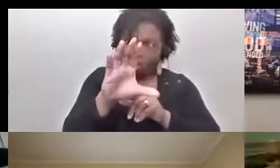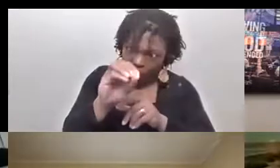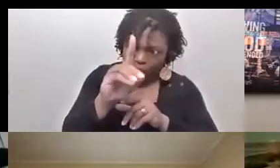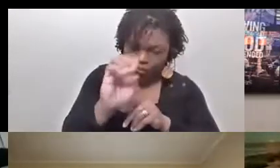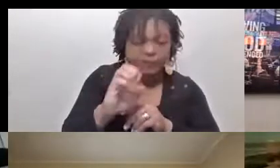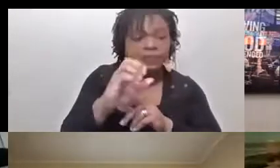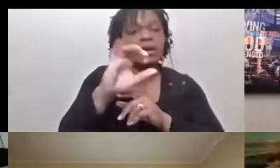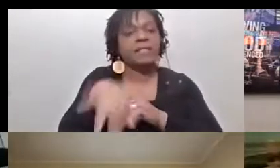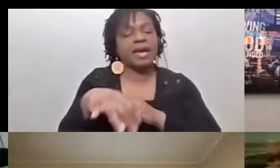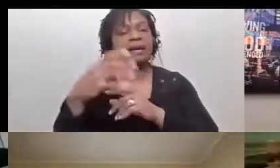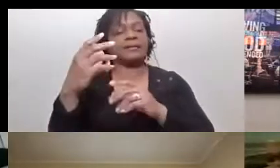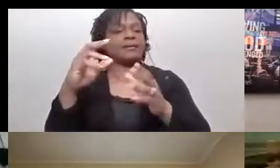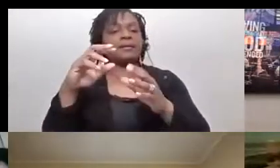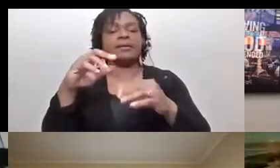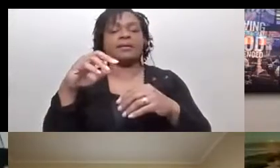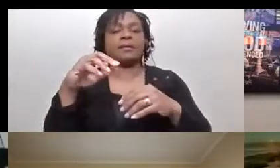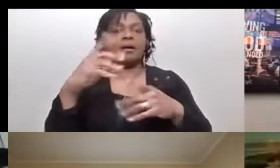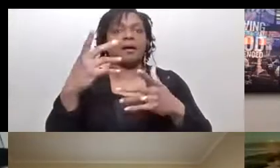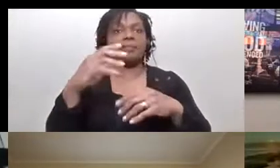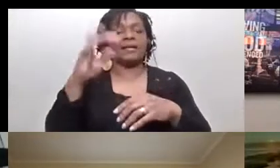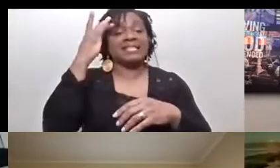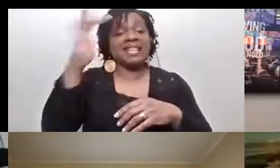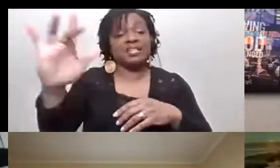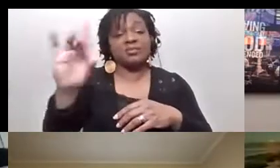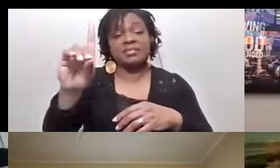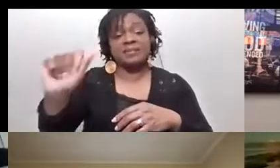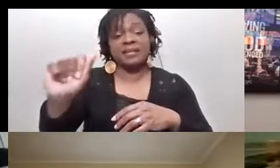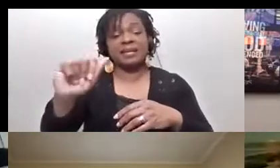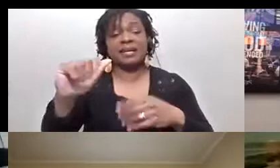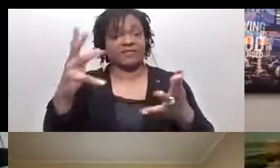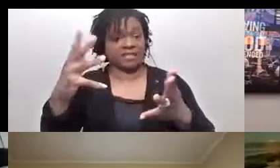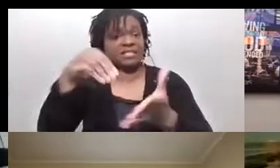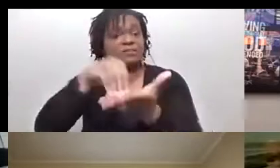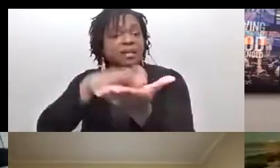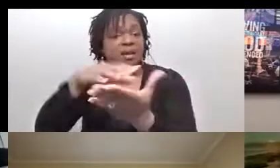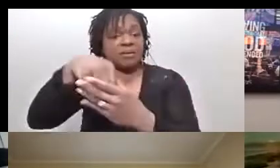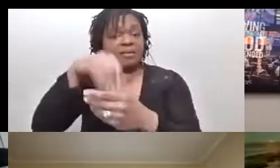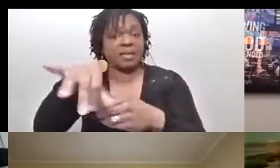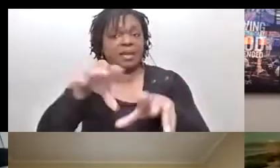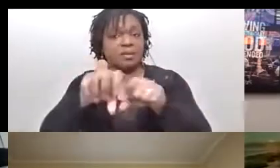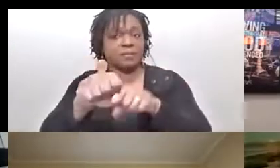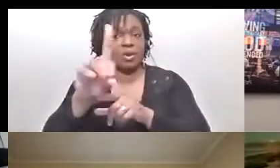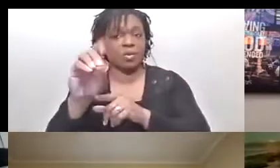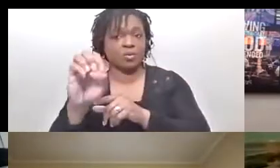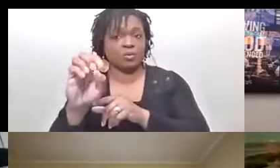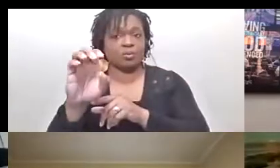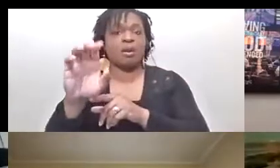intellectual disability is located in the Code of Criminal Procedure, Article